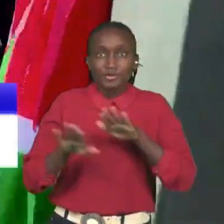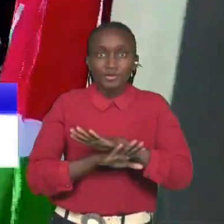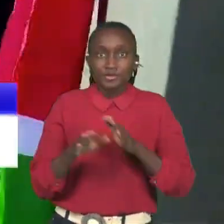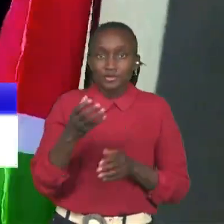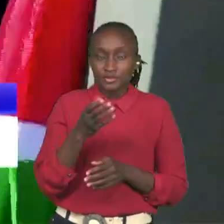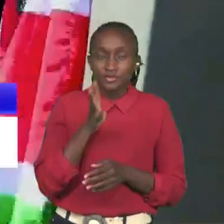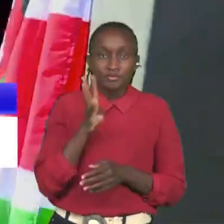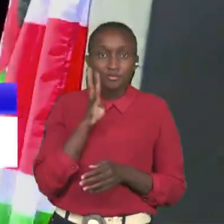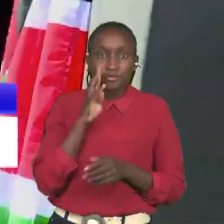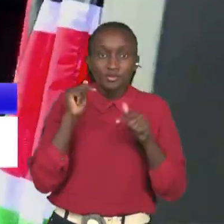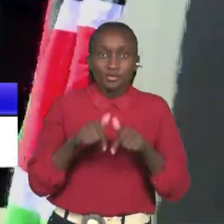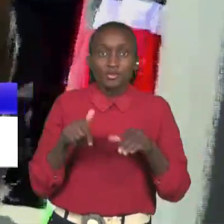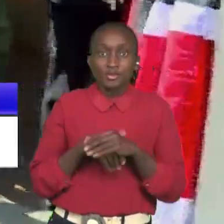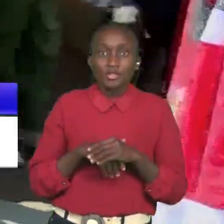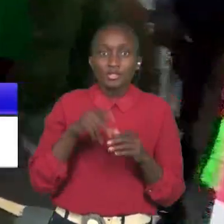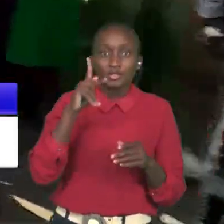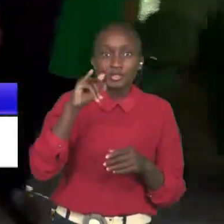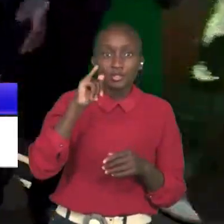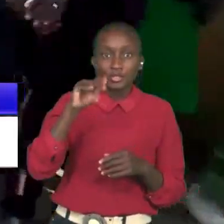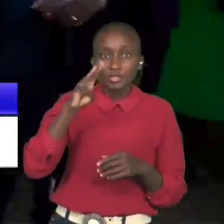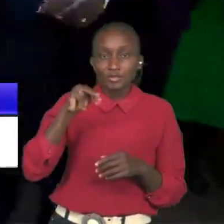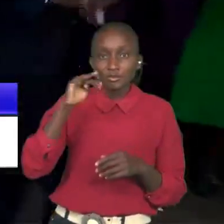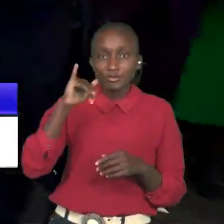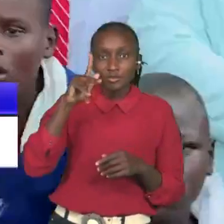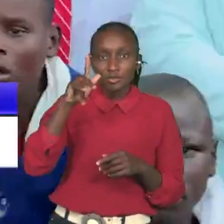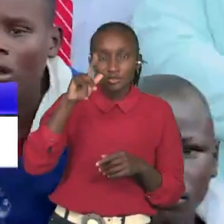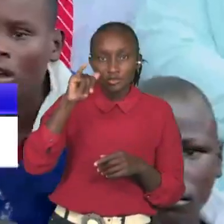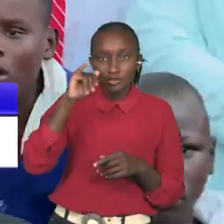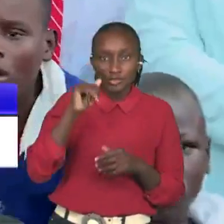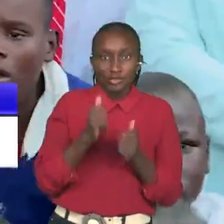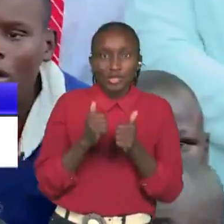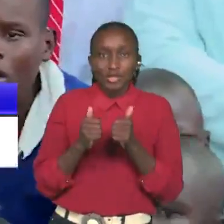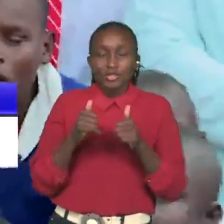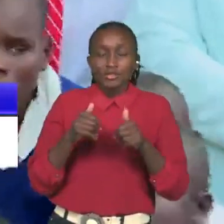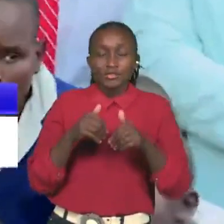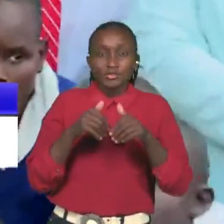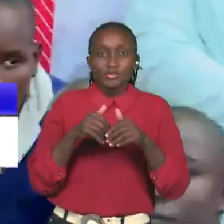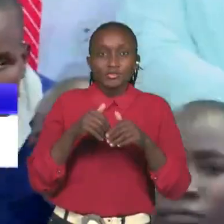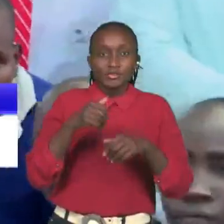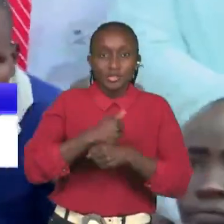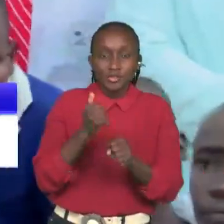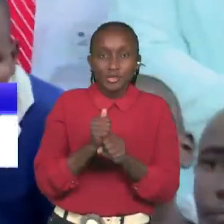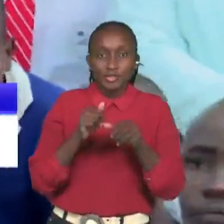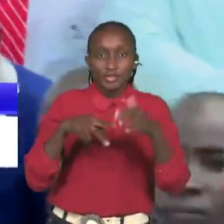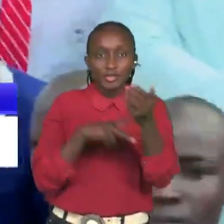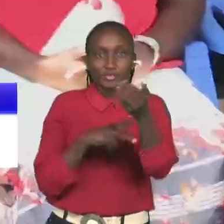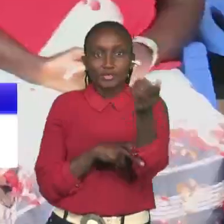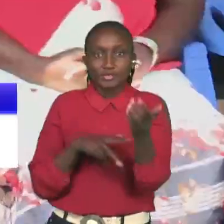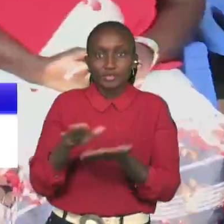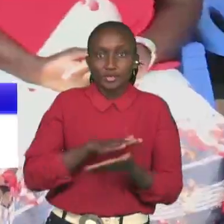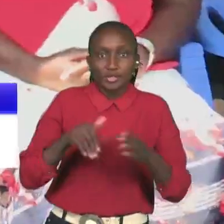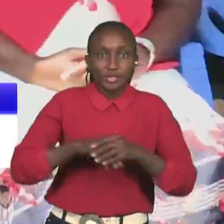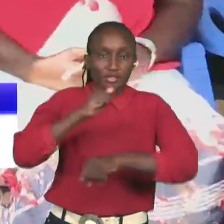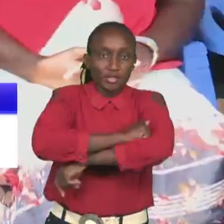today in Kimilili, Bungoma County, where he laid a foundation stone for the construction of 8 classrooms at Matili